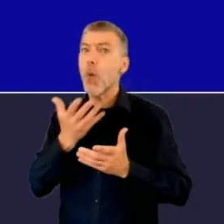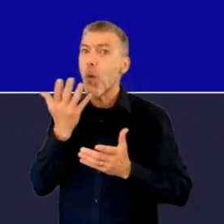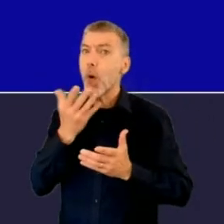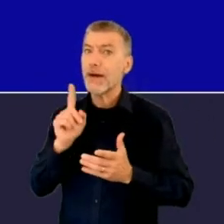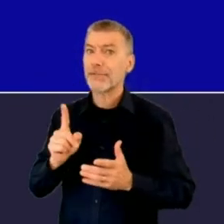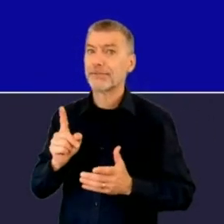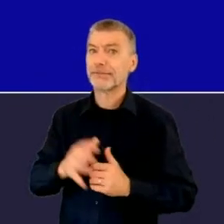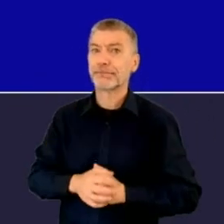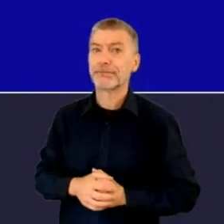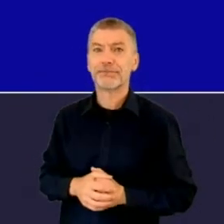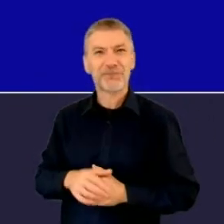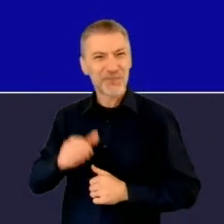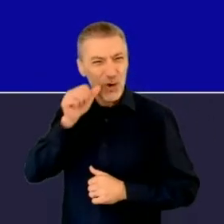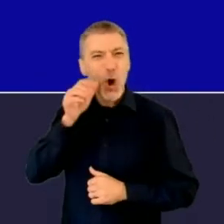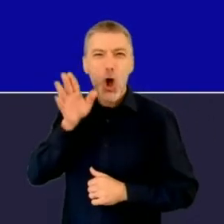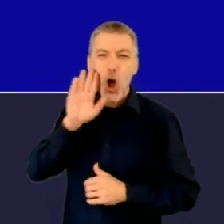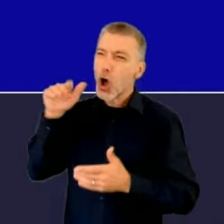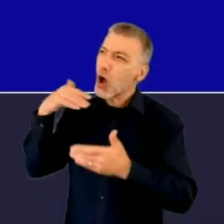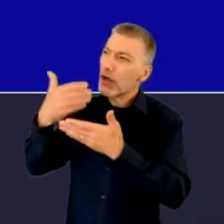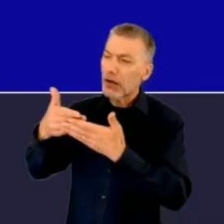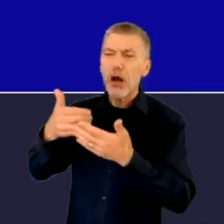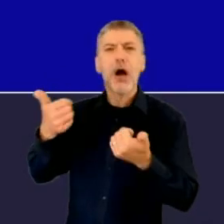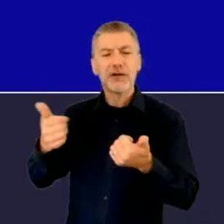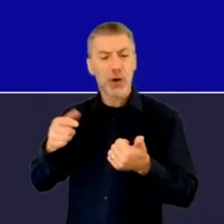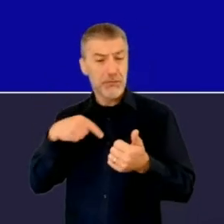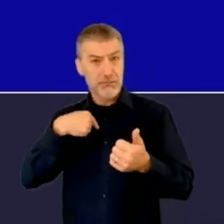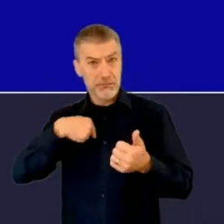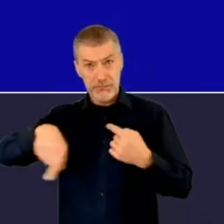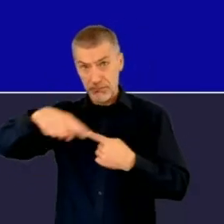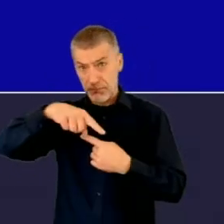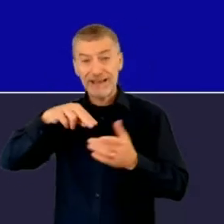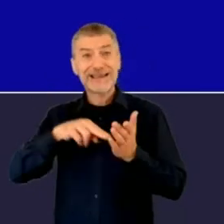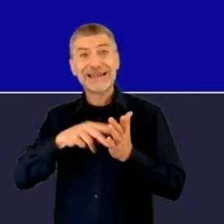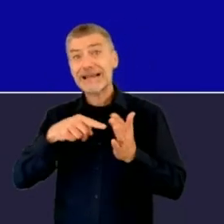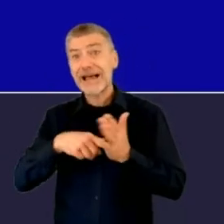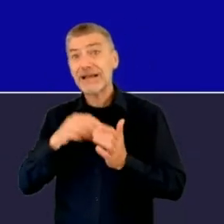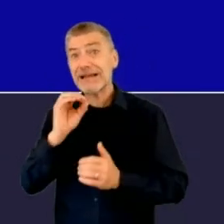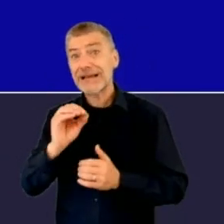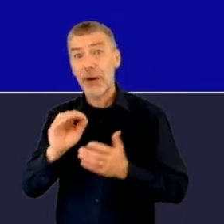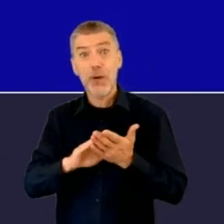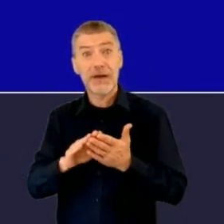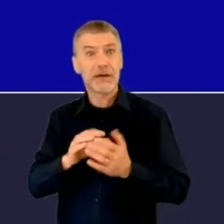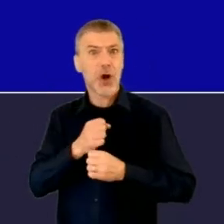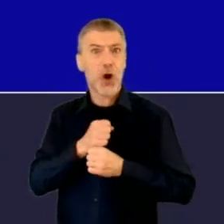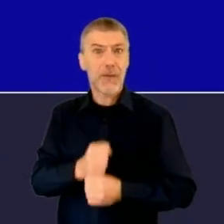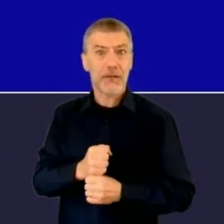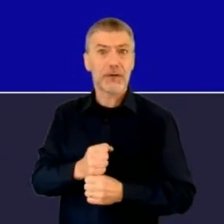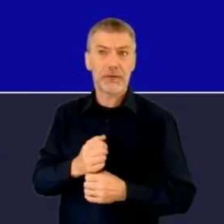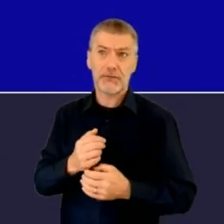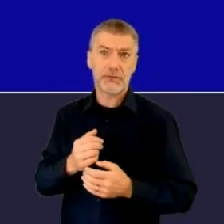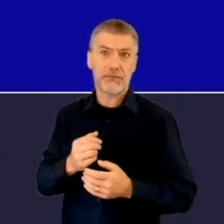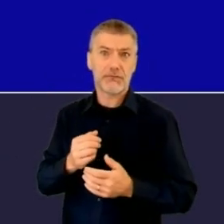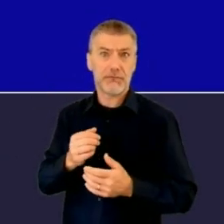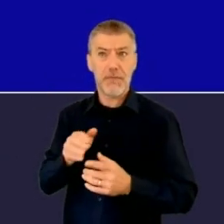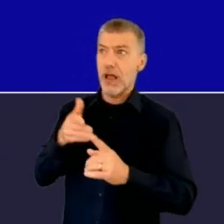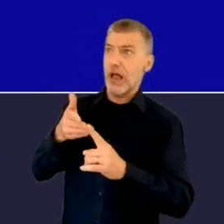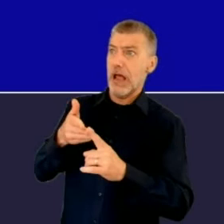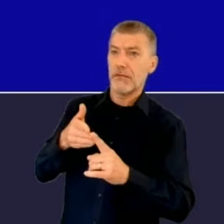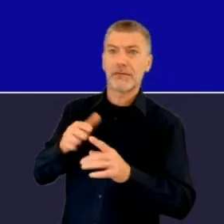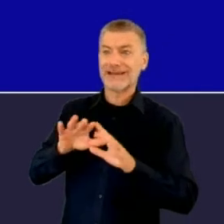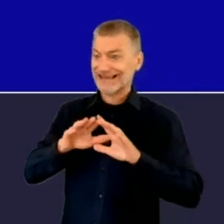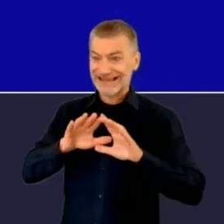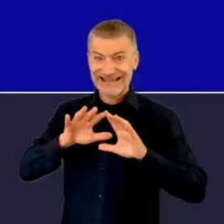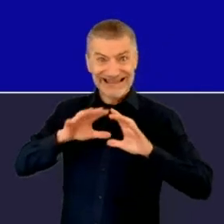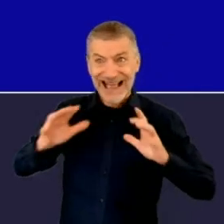about that. And so net zero, the commitment to net zero is basically the nations and businesses and everyone's kind